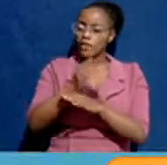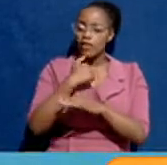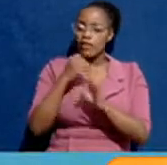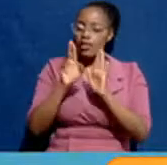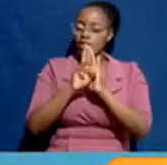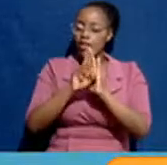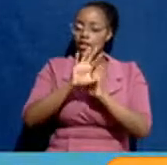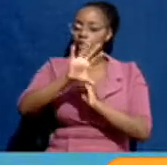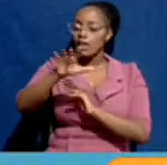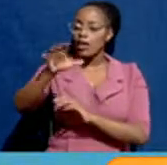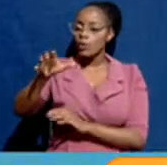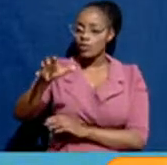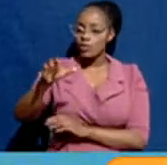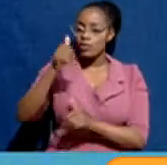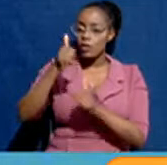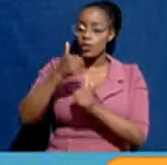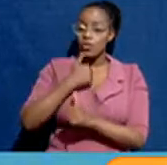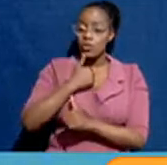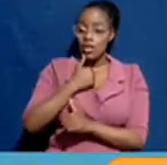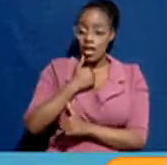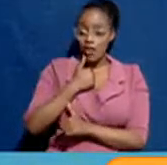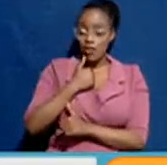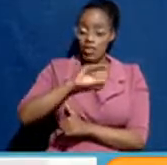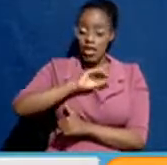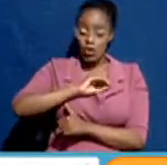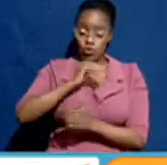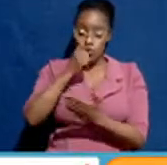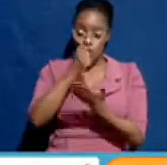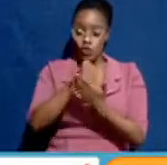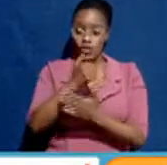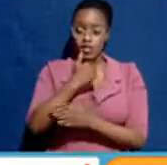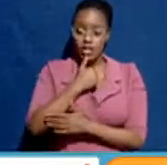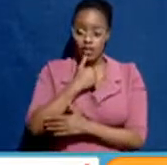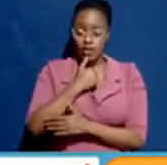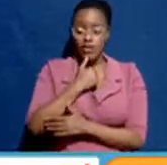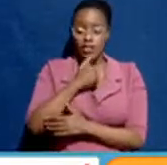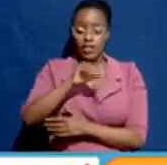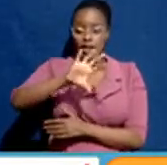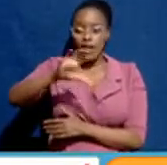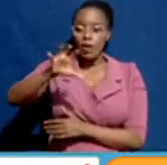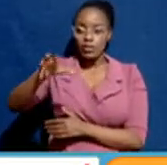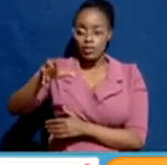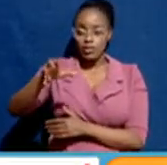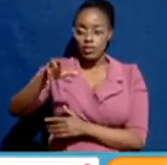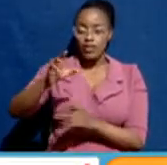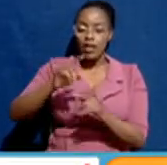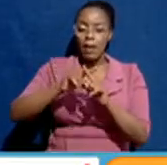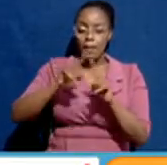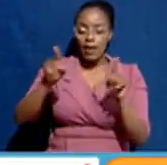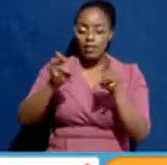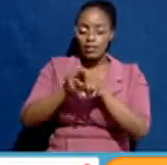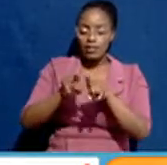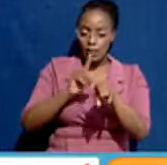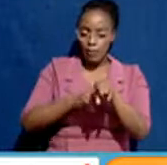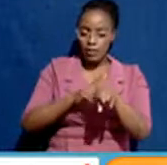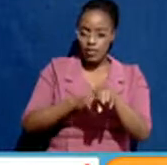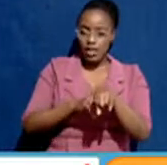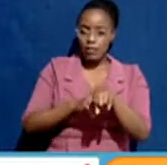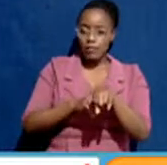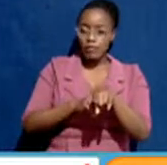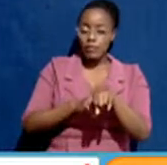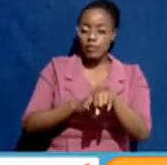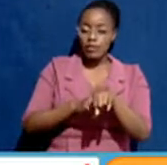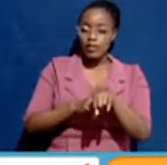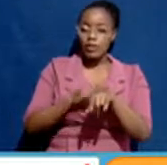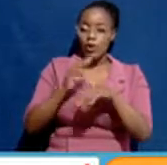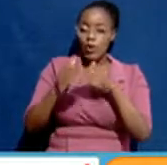at the counties because they have their offices in their respective counties. But even if we liaise